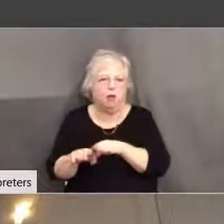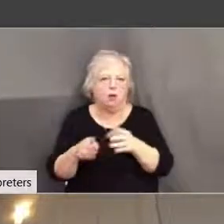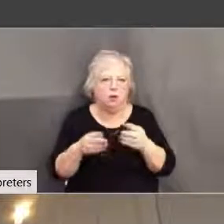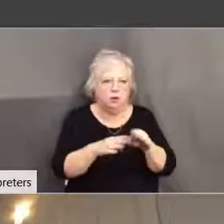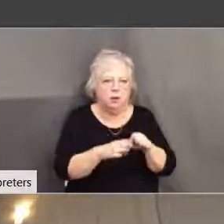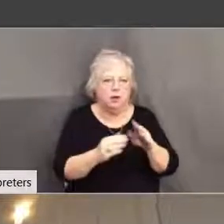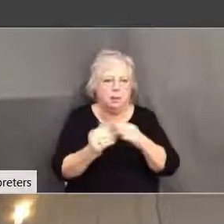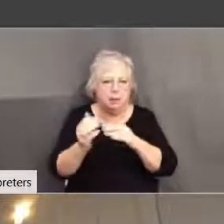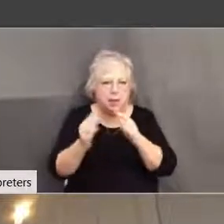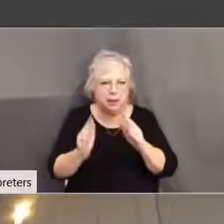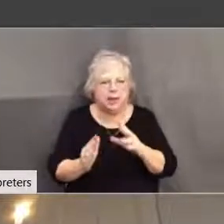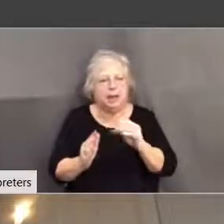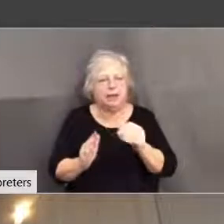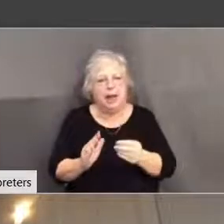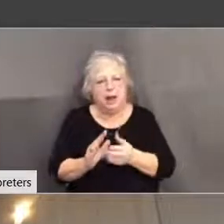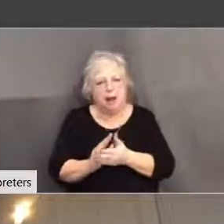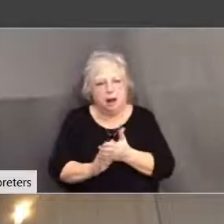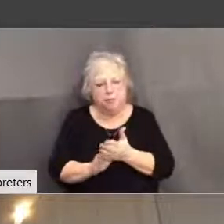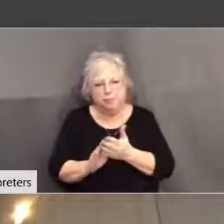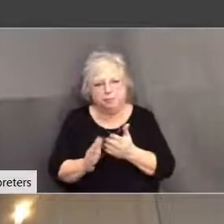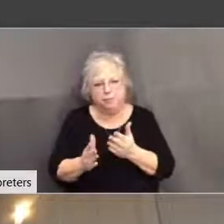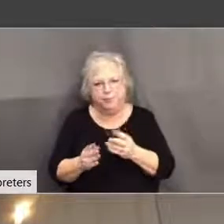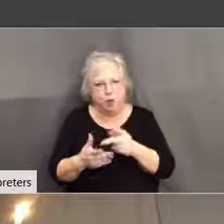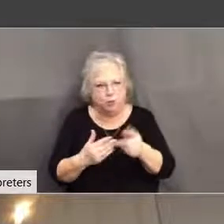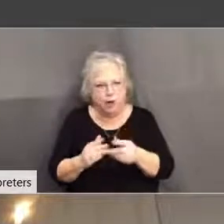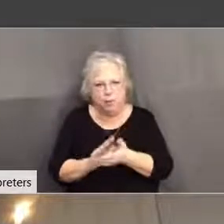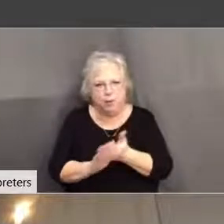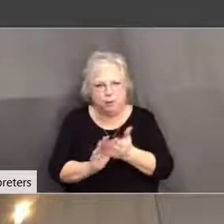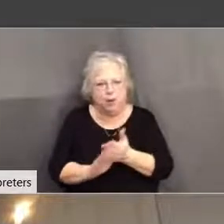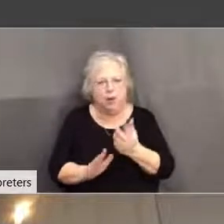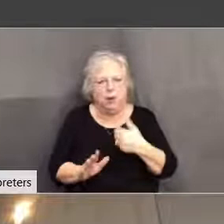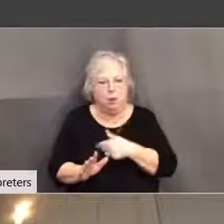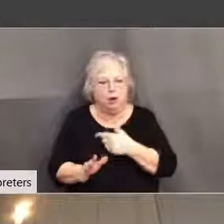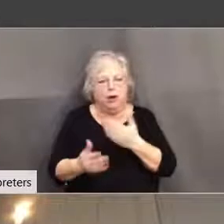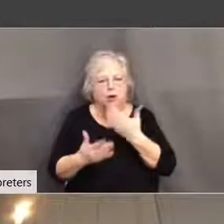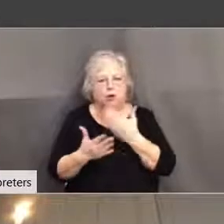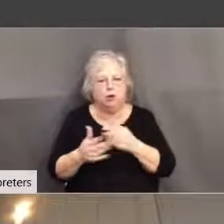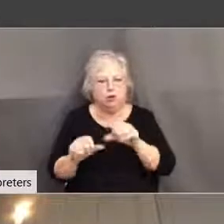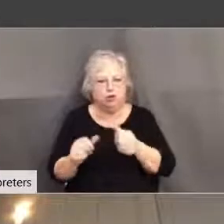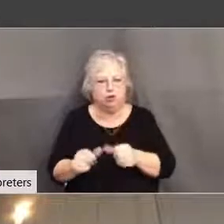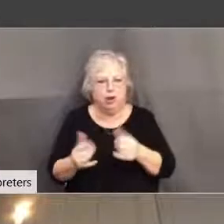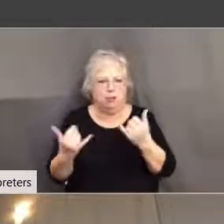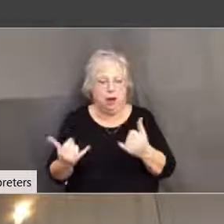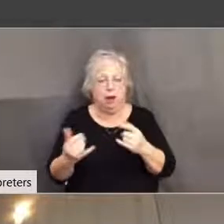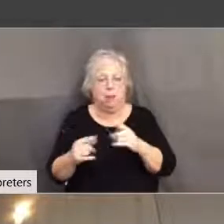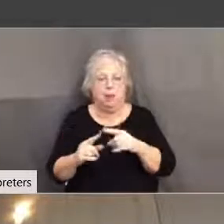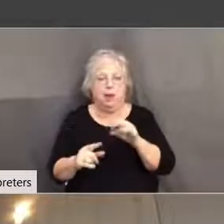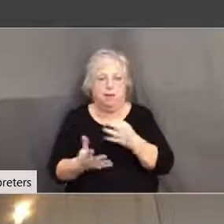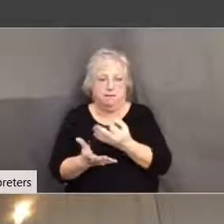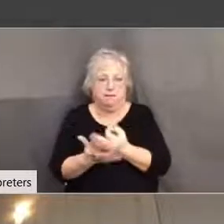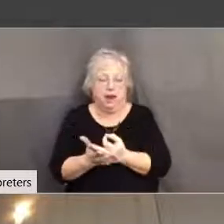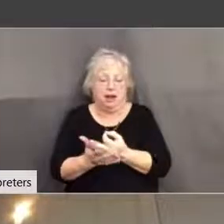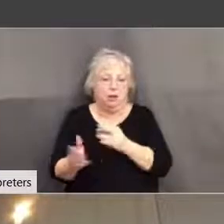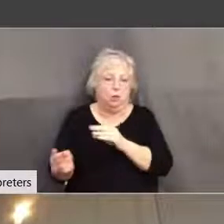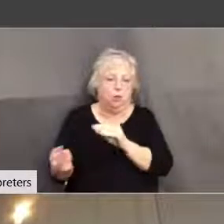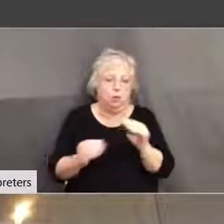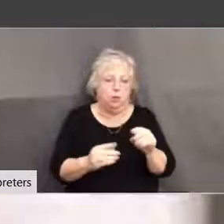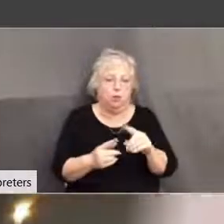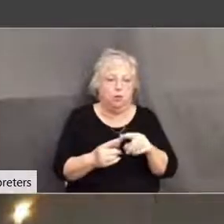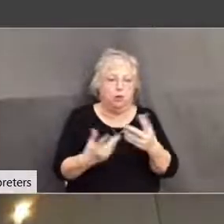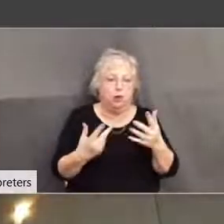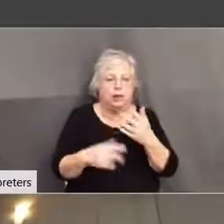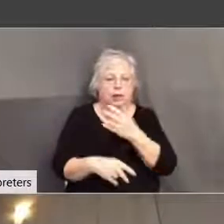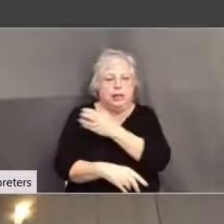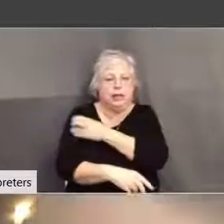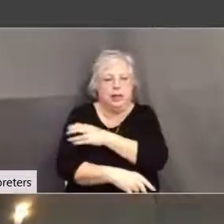put us in a good standpoint. The fact of the matter is, when you move to a clinically integrated network, what hasn't